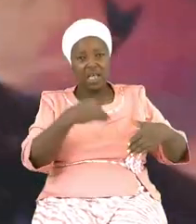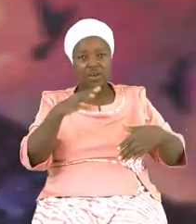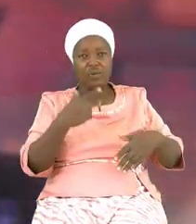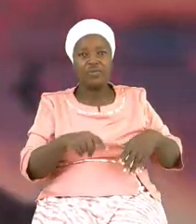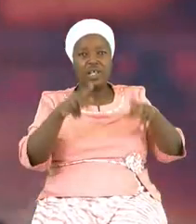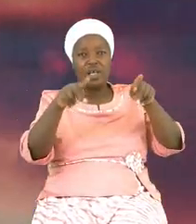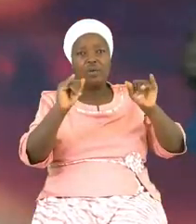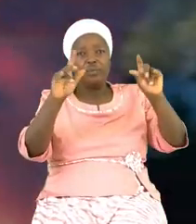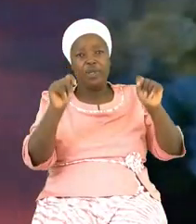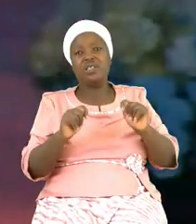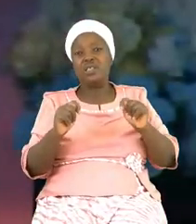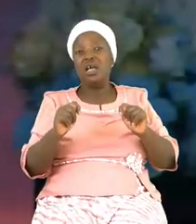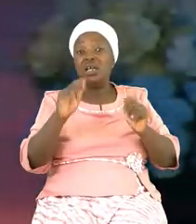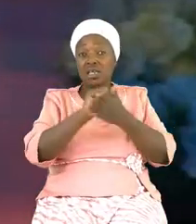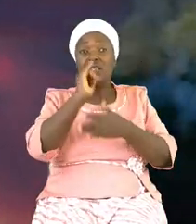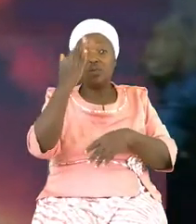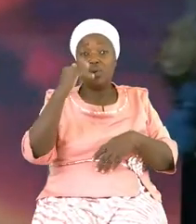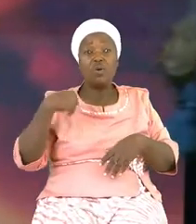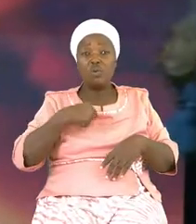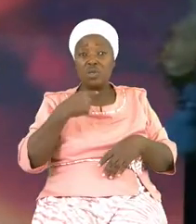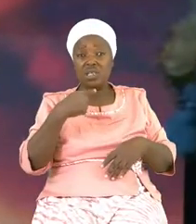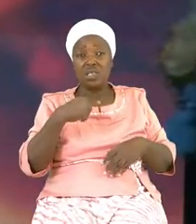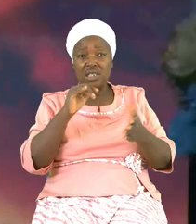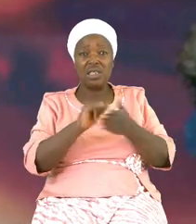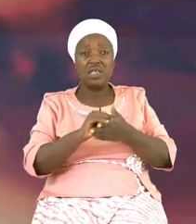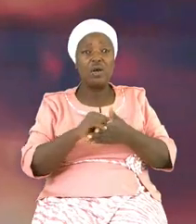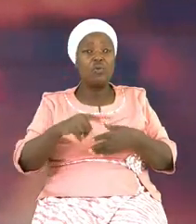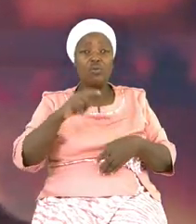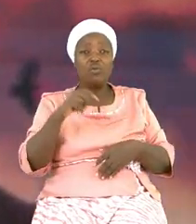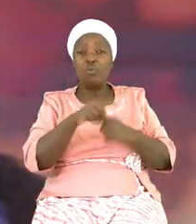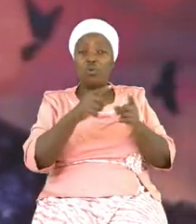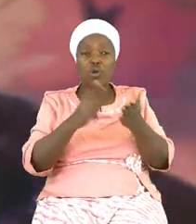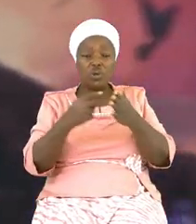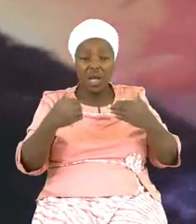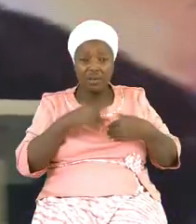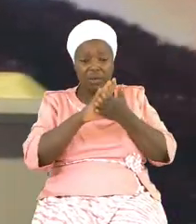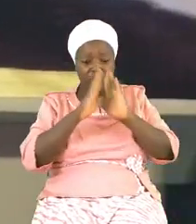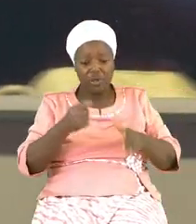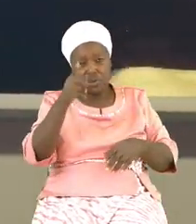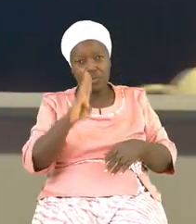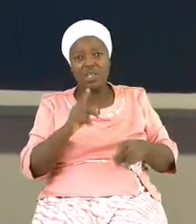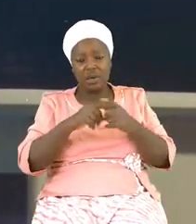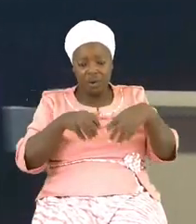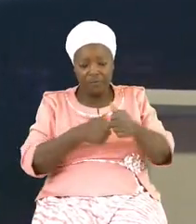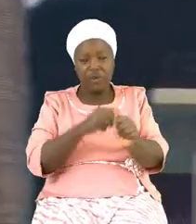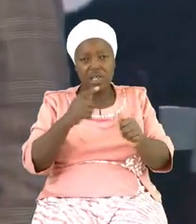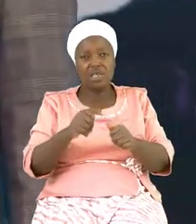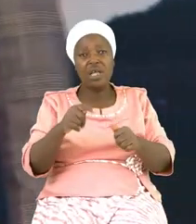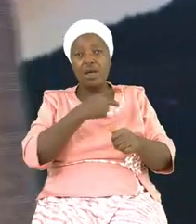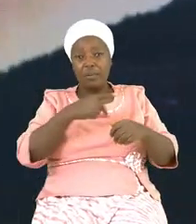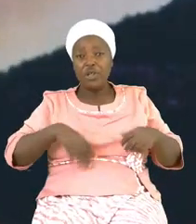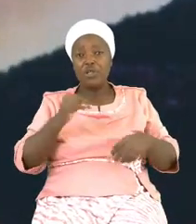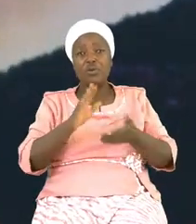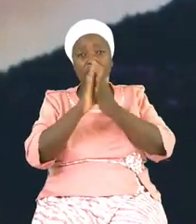why we say, as we now have the peace of God, and we're following the peace, the Prince of Peace, whatever comes